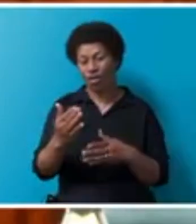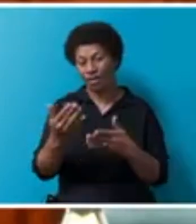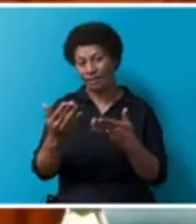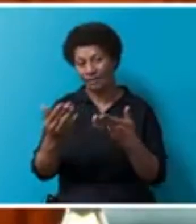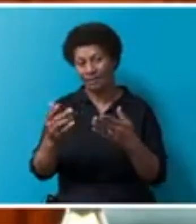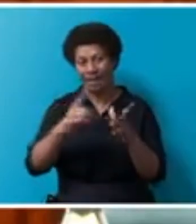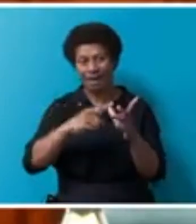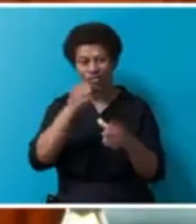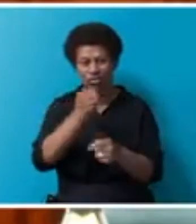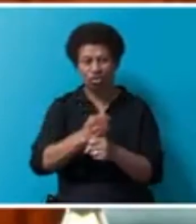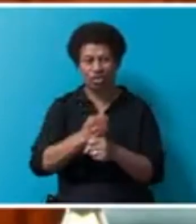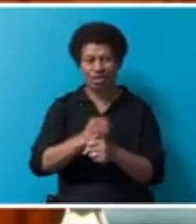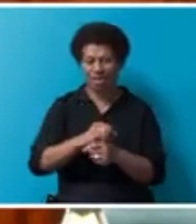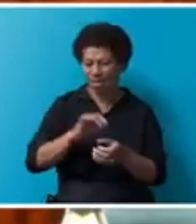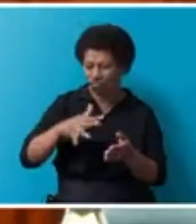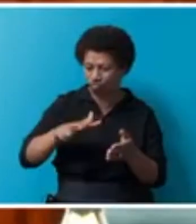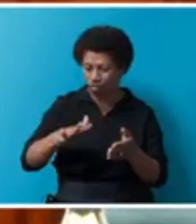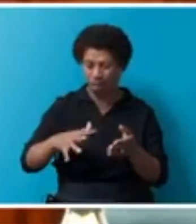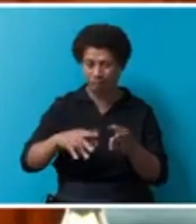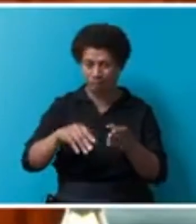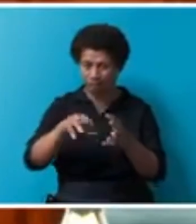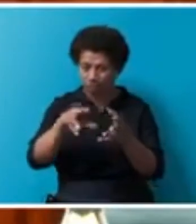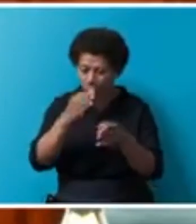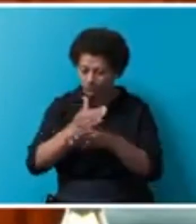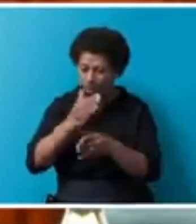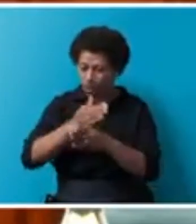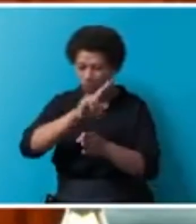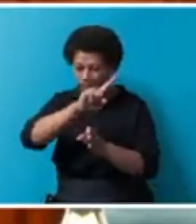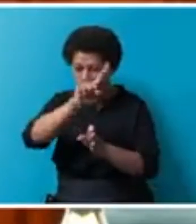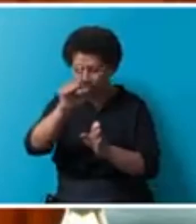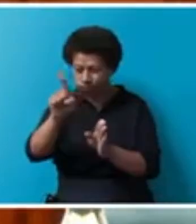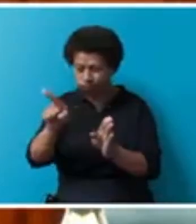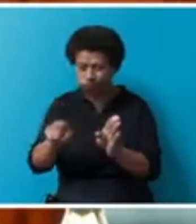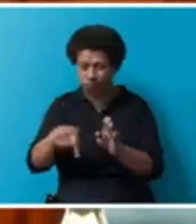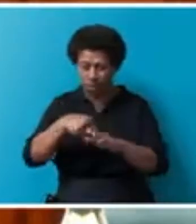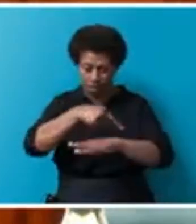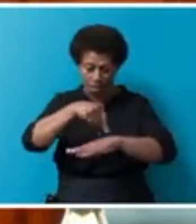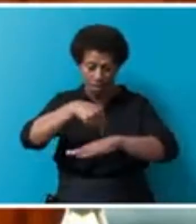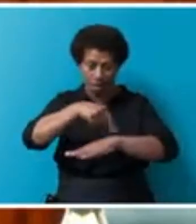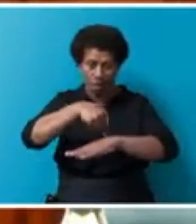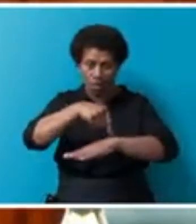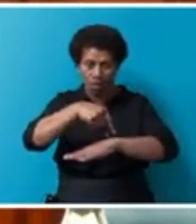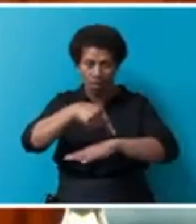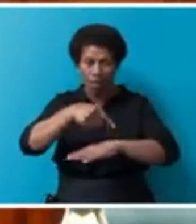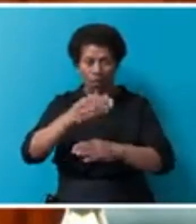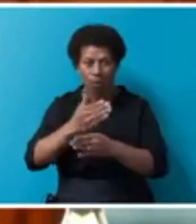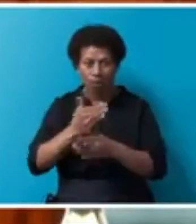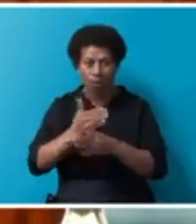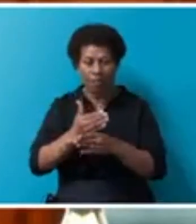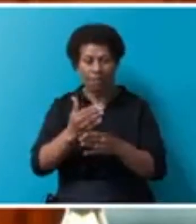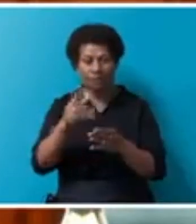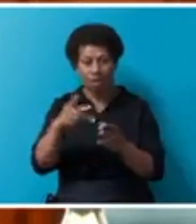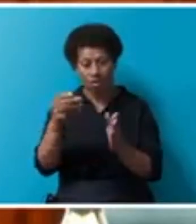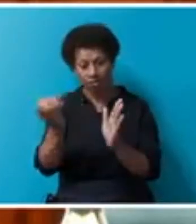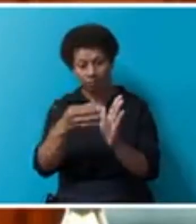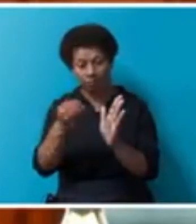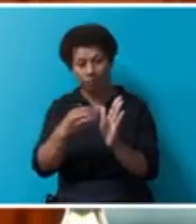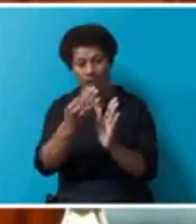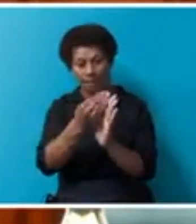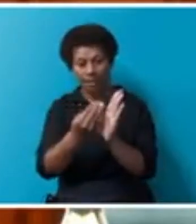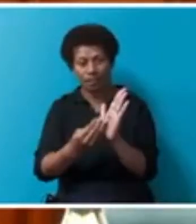work tirelessly around the clock on the budget bills. I also acknowledge all stakeholders for their commitments to contributing to this